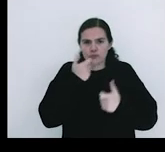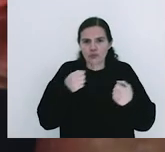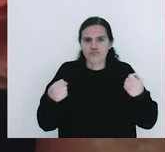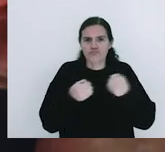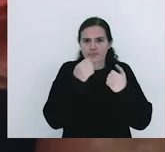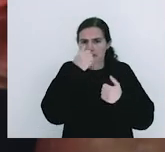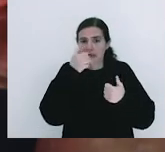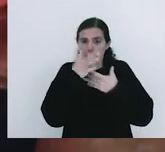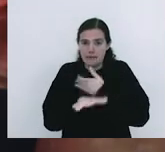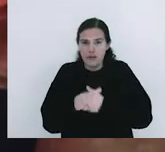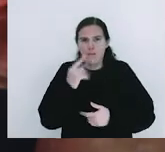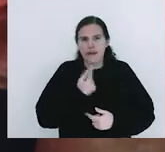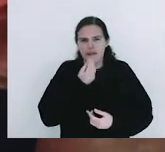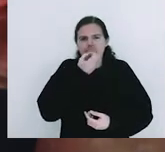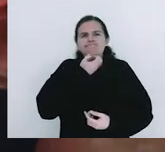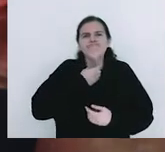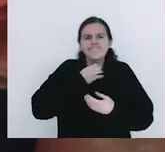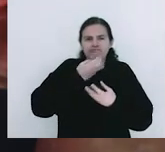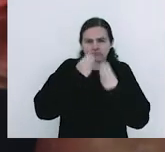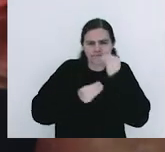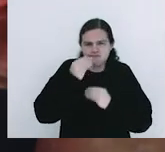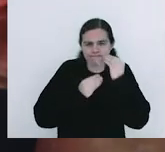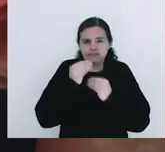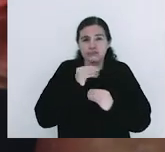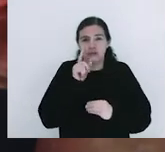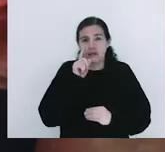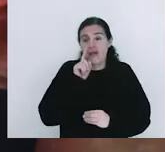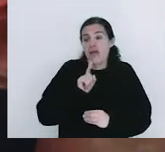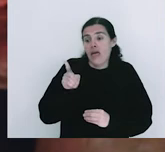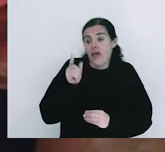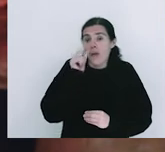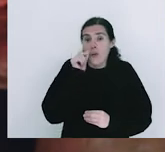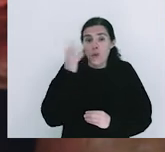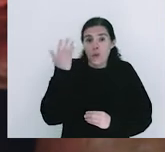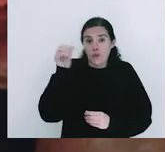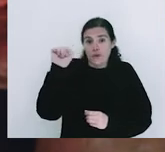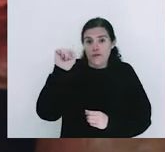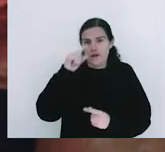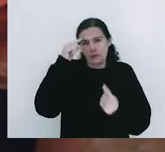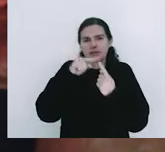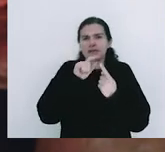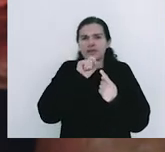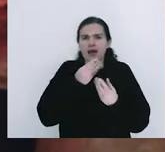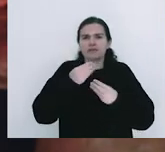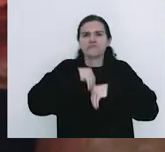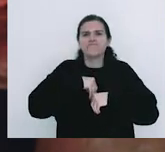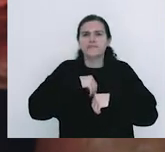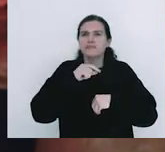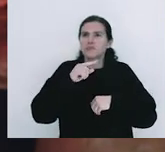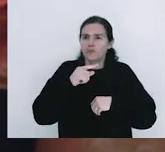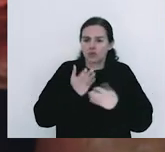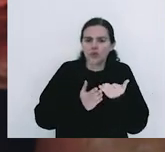the enemy, and his or her culture in order to process it and move